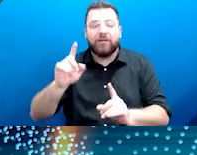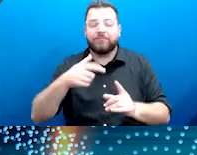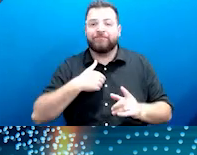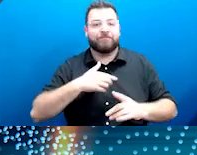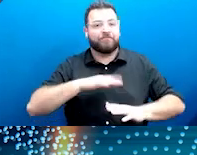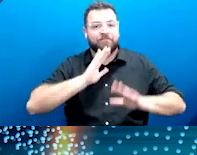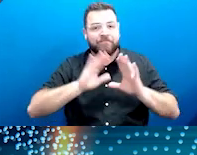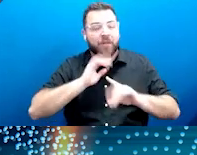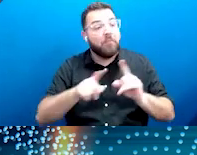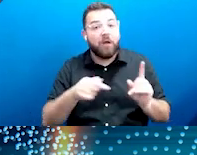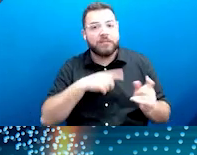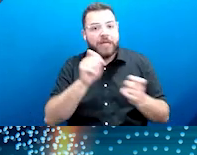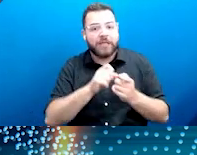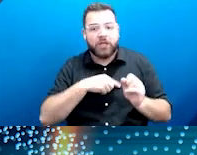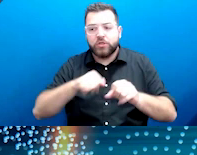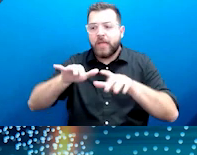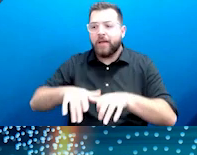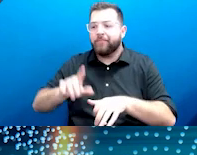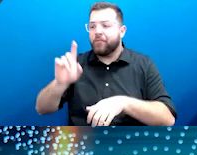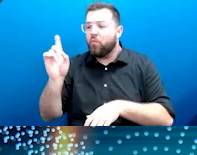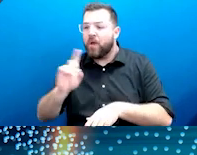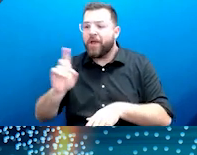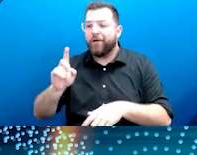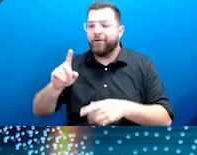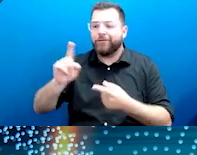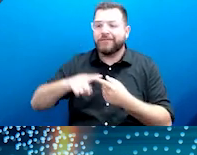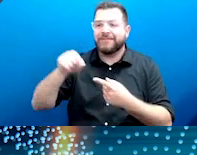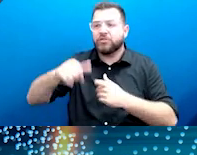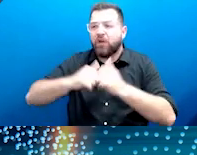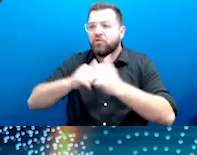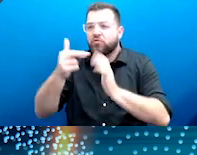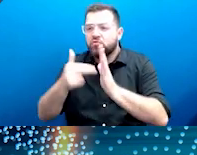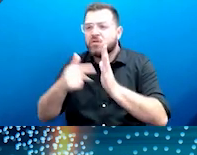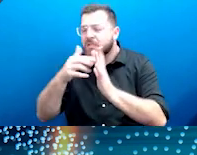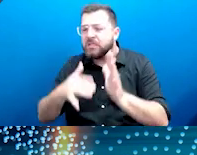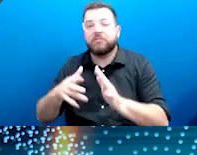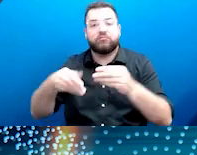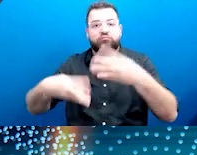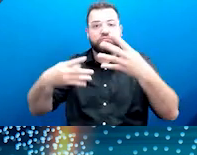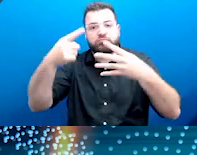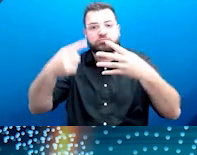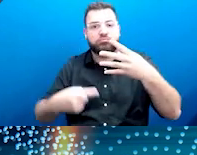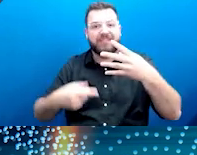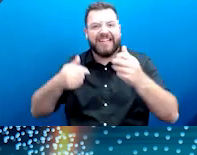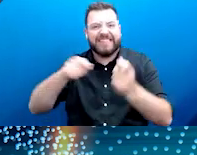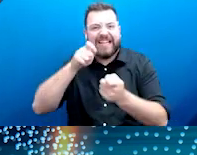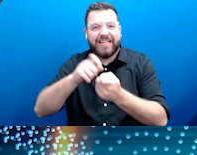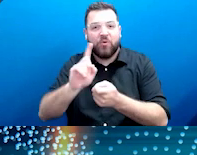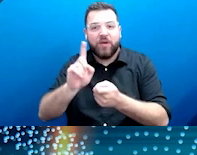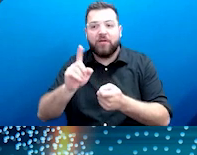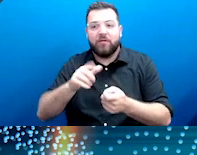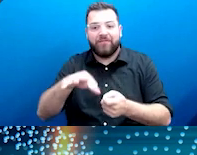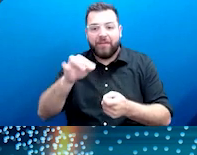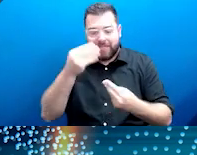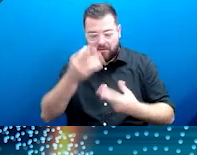able to exactly ask, hey, where is phrase structure rules? Where is that? And it exactly told me, where's the book talk about this, that? And it exactly tells